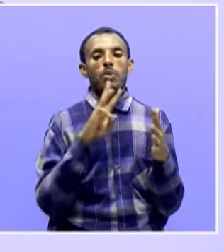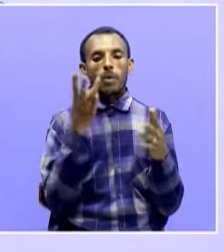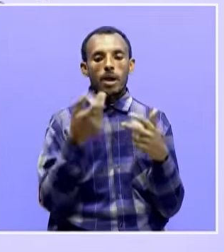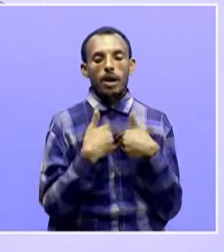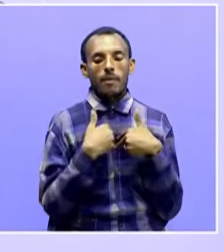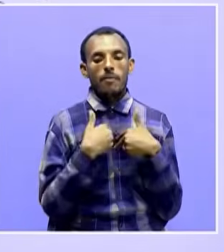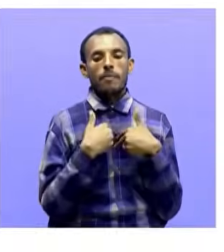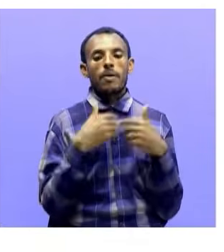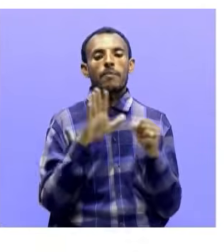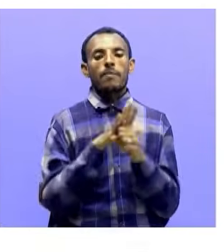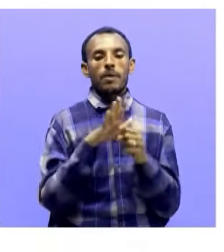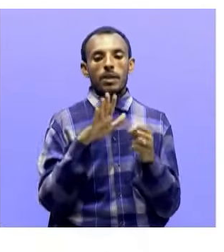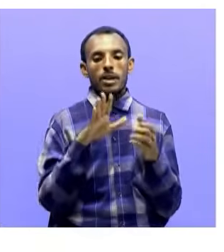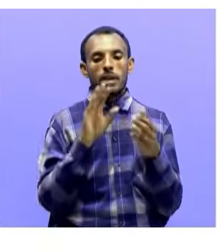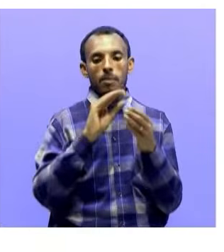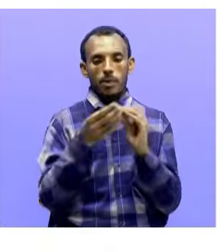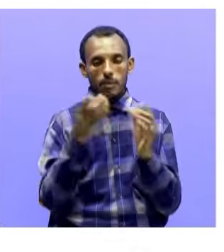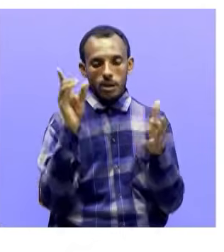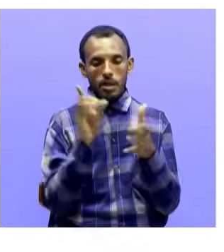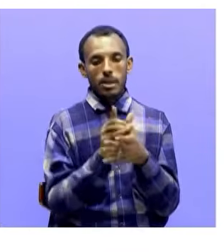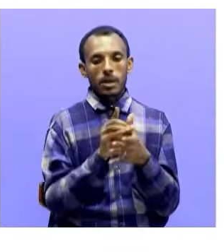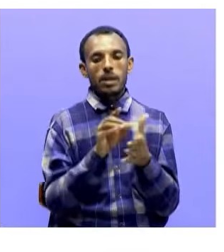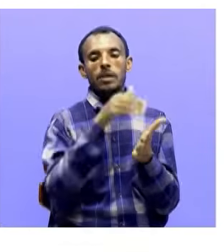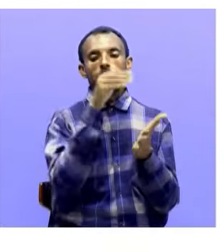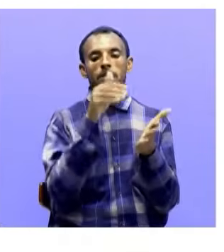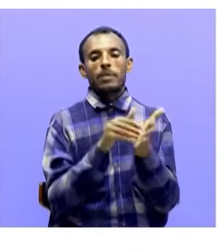data sets, the median will be equal to